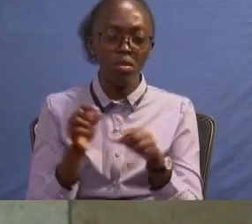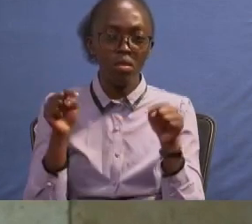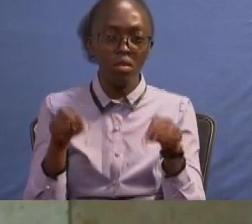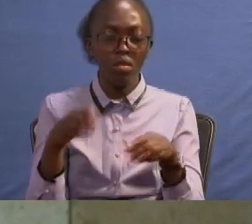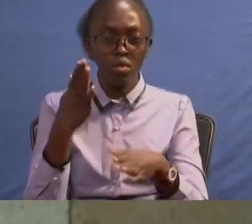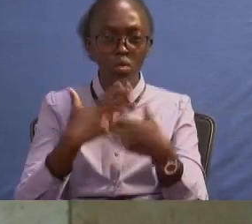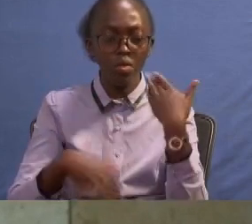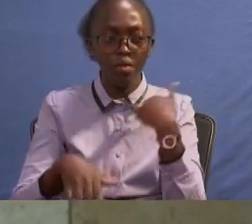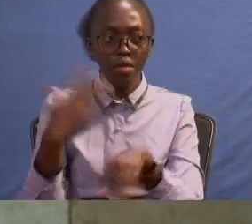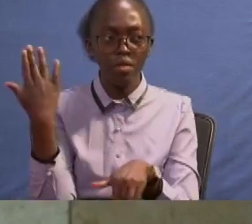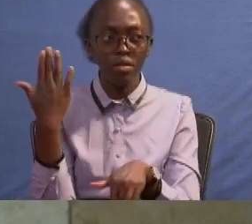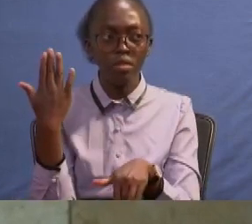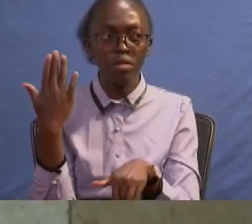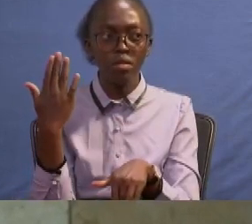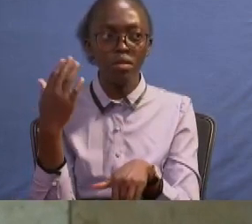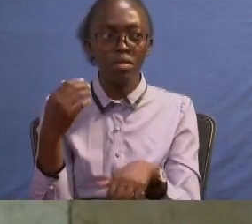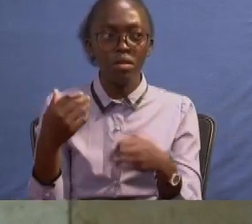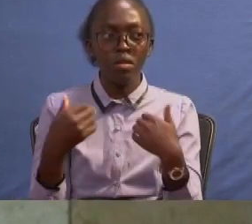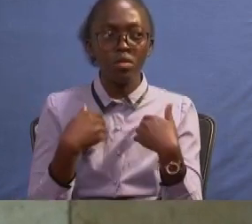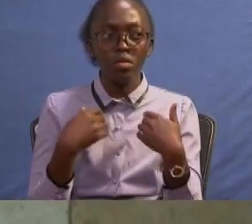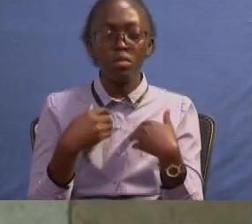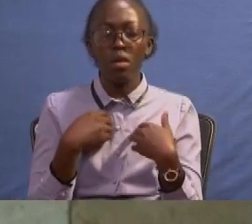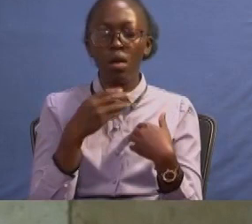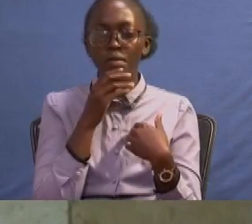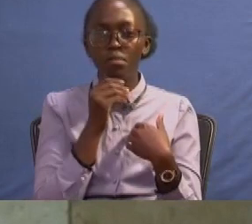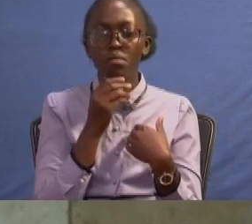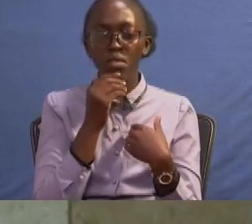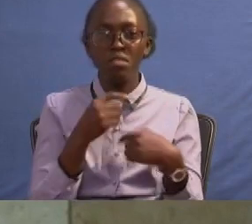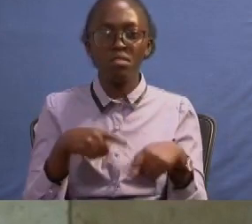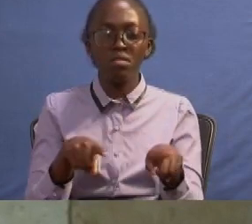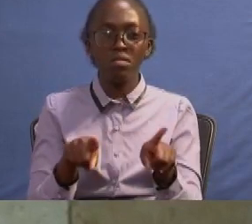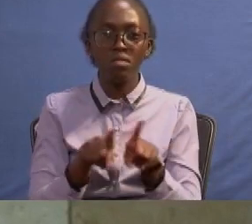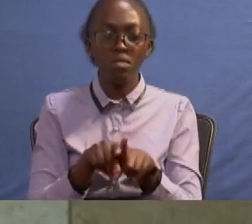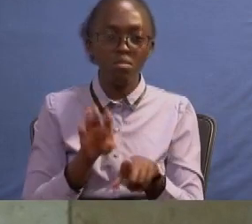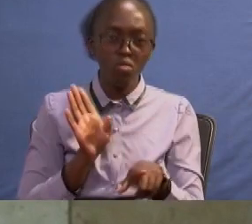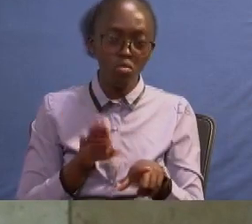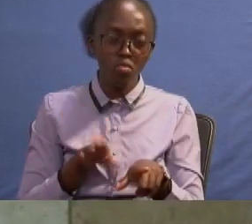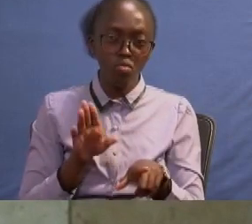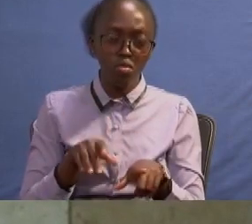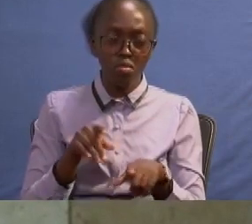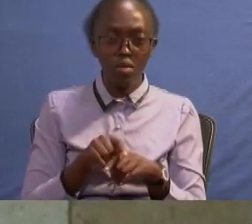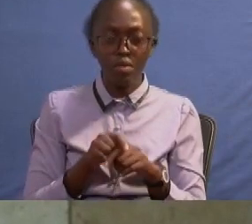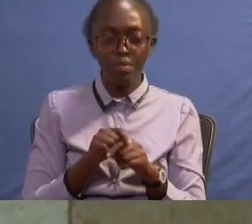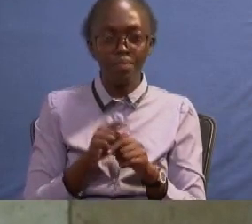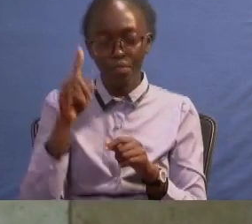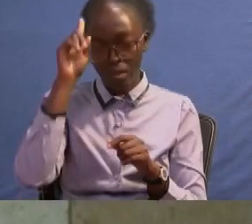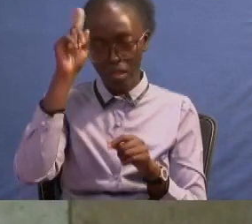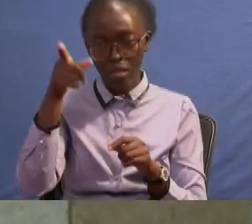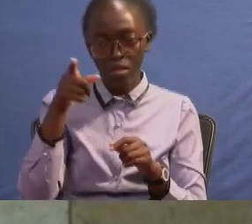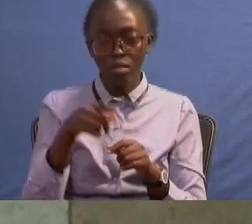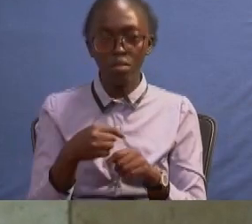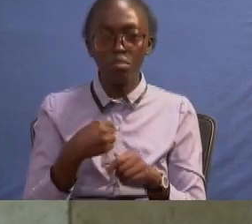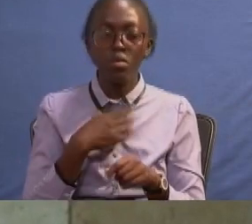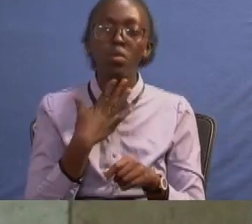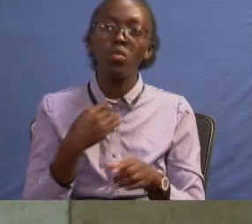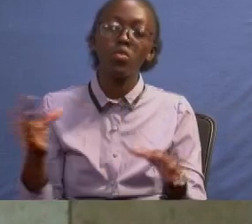university, we have men and women of integrity. And I want you to join me